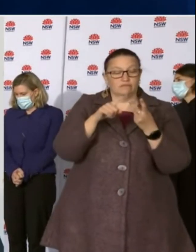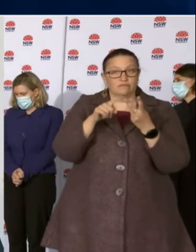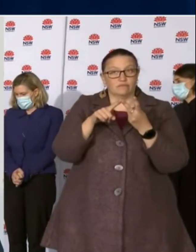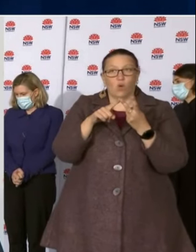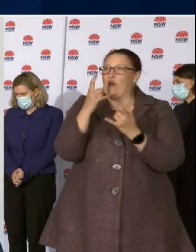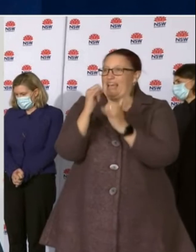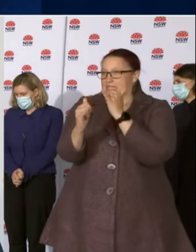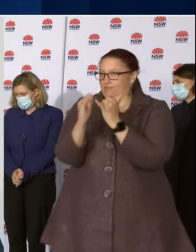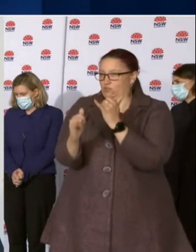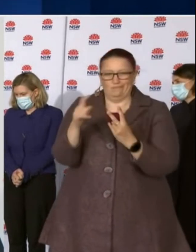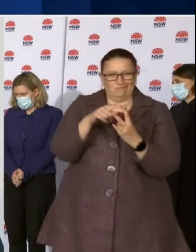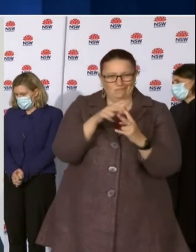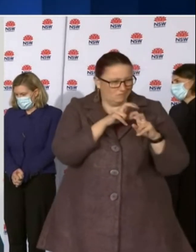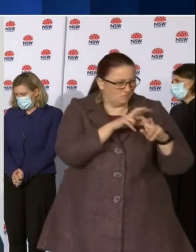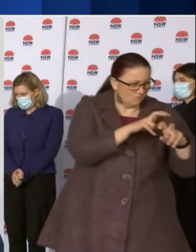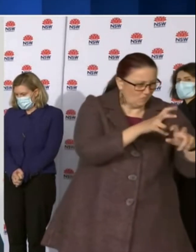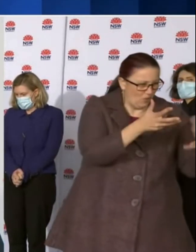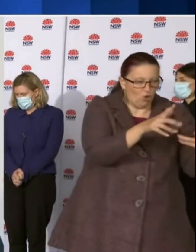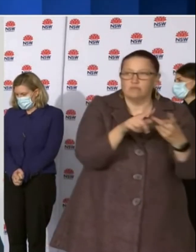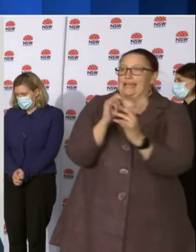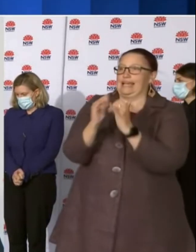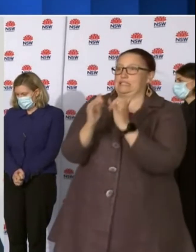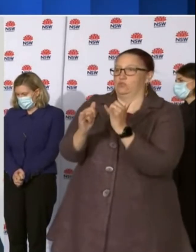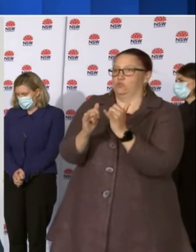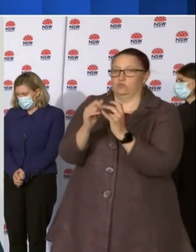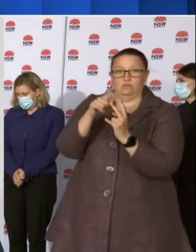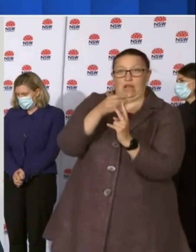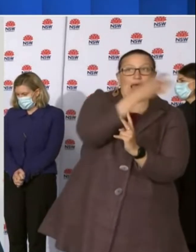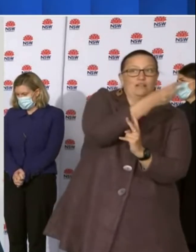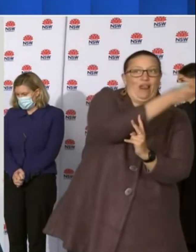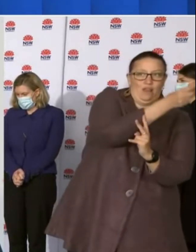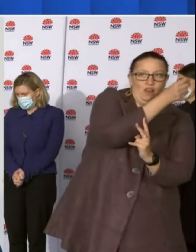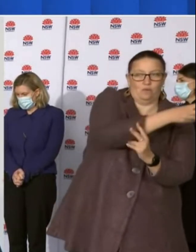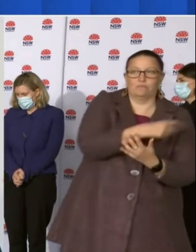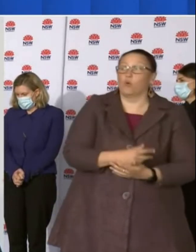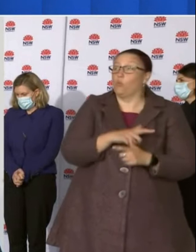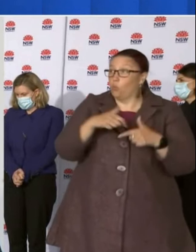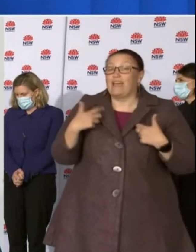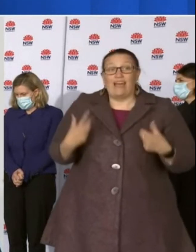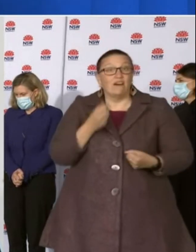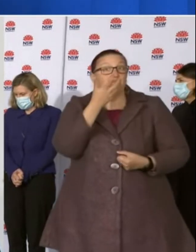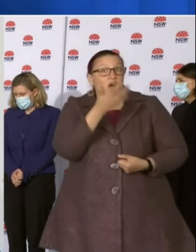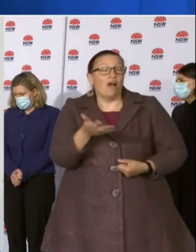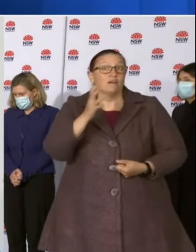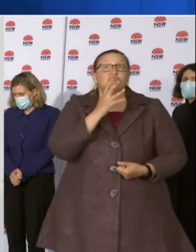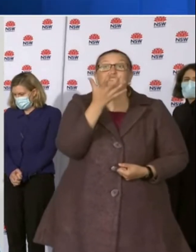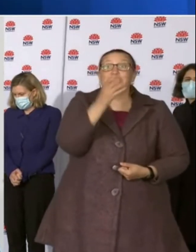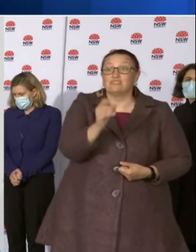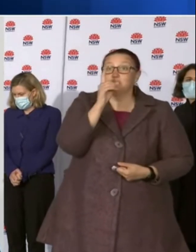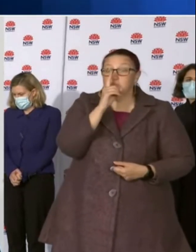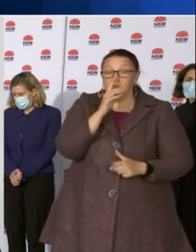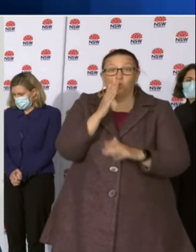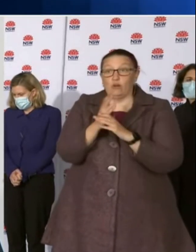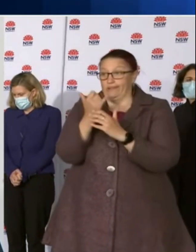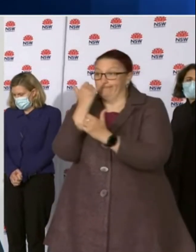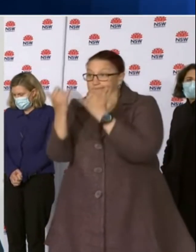figure before I came down. We're up over 500 now, about 550. And I know we are grateful for any offer and any help that other